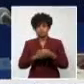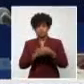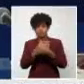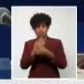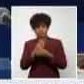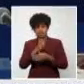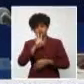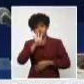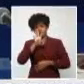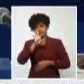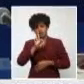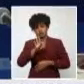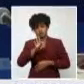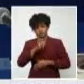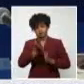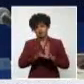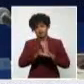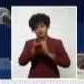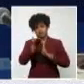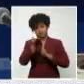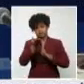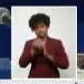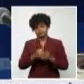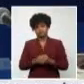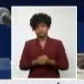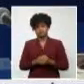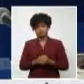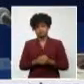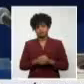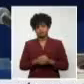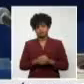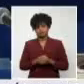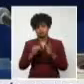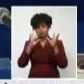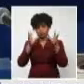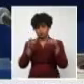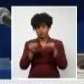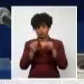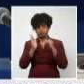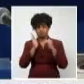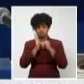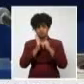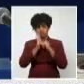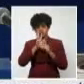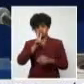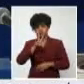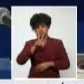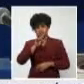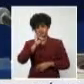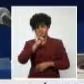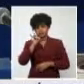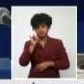were 48 discharges for a cumulative total of